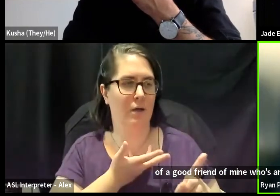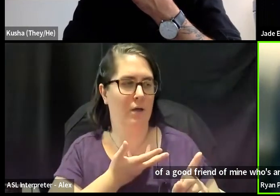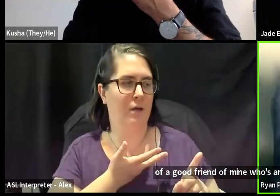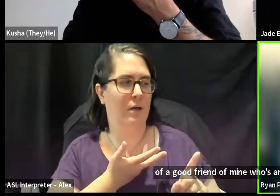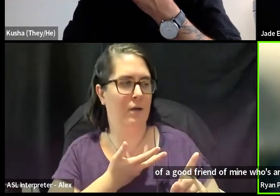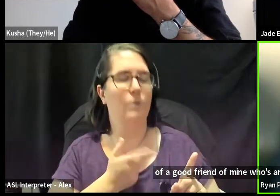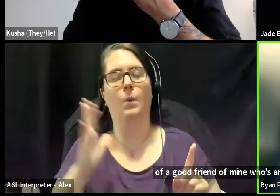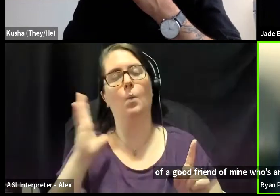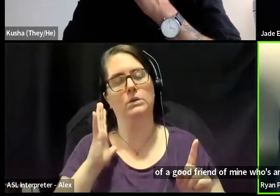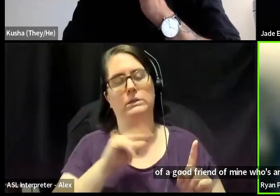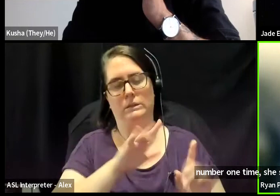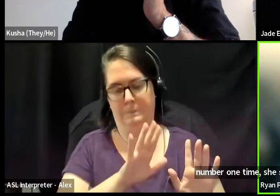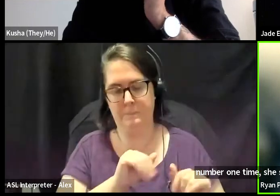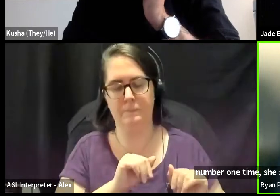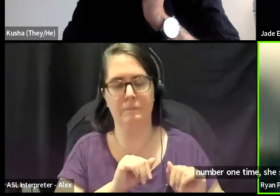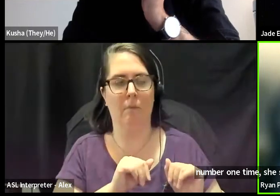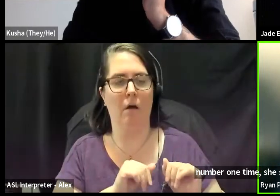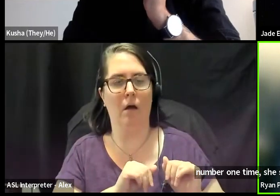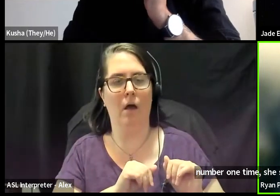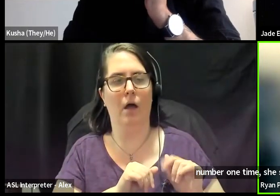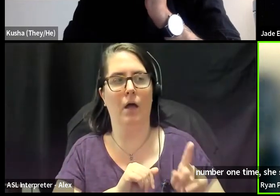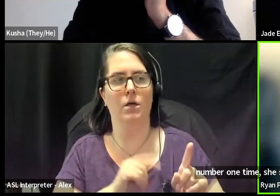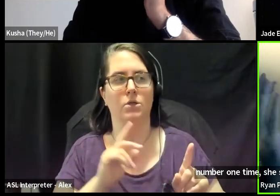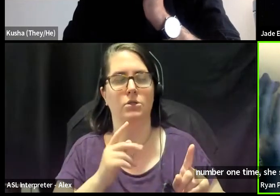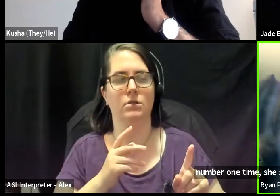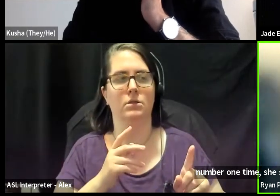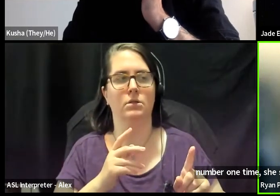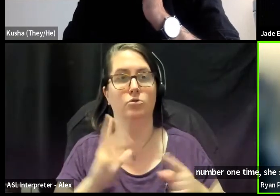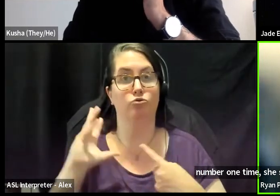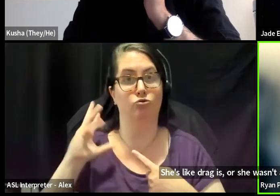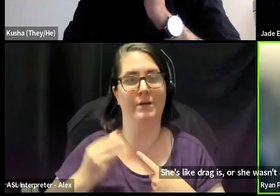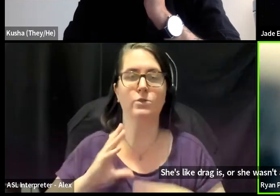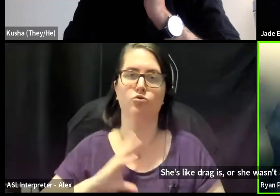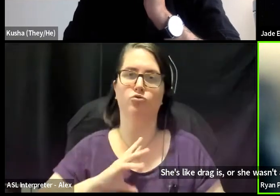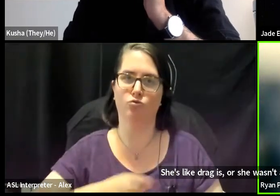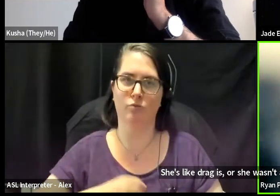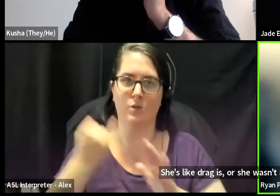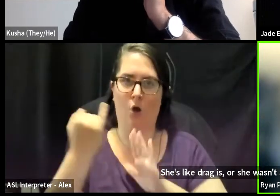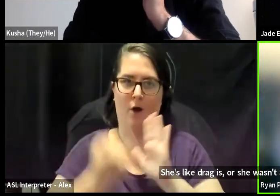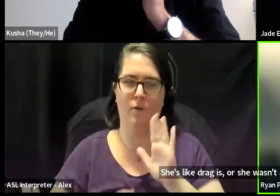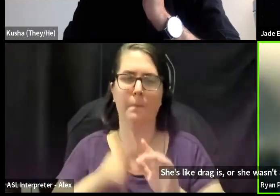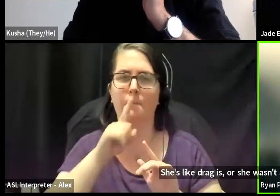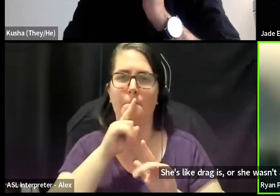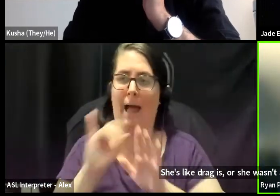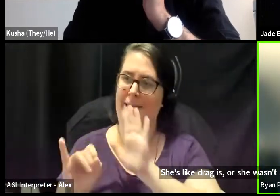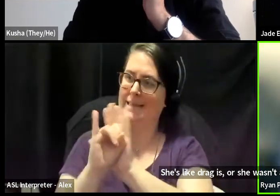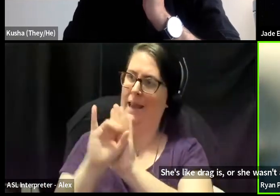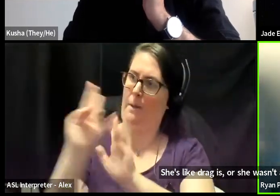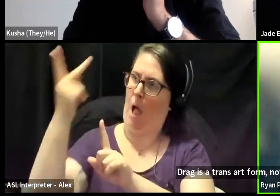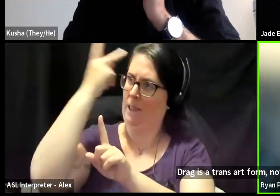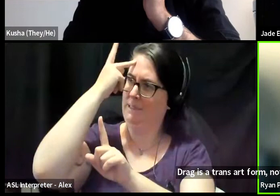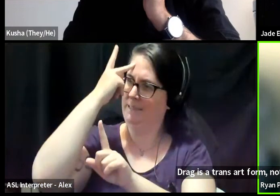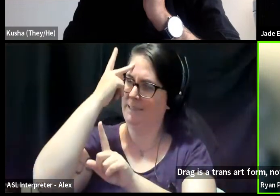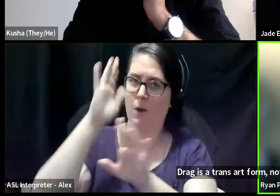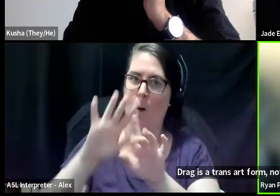an Indigenous drag queen. Drag is a trans art form, not in terms of an identity politic, but